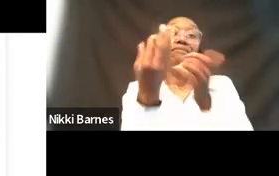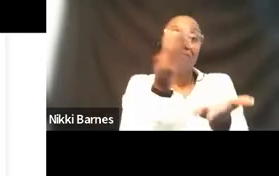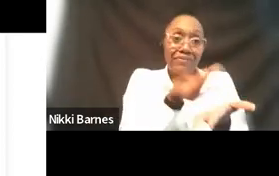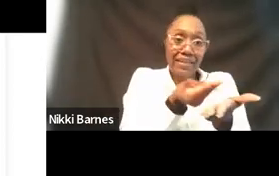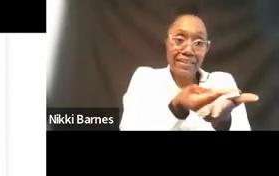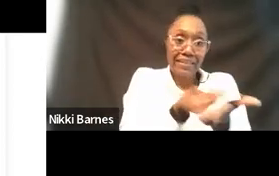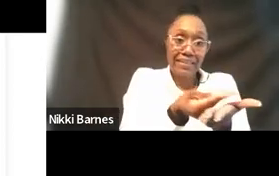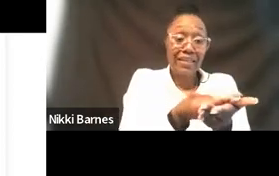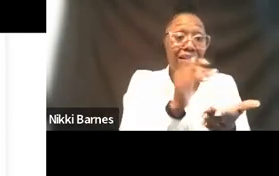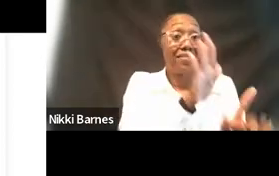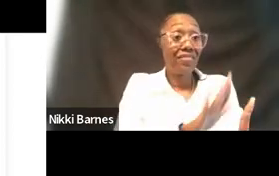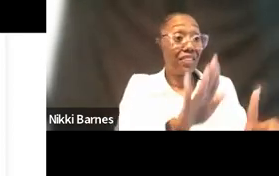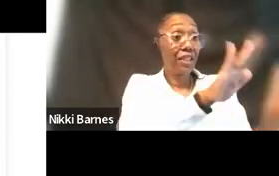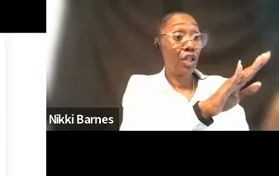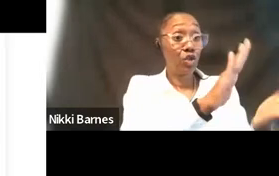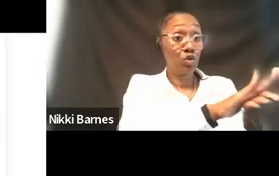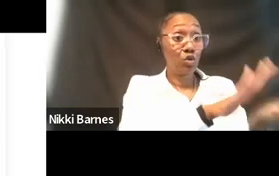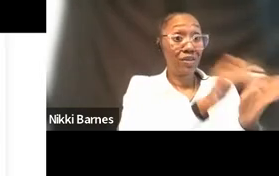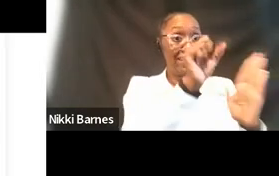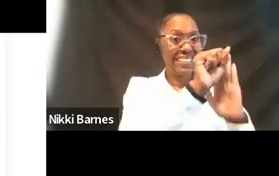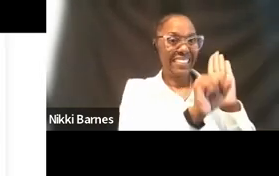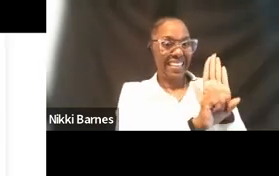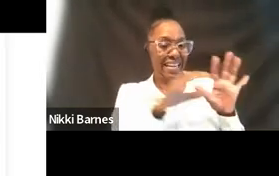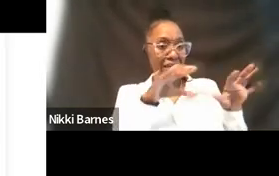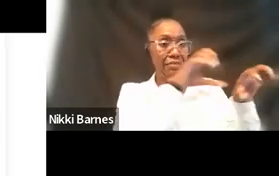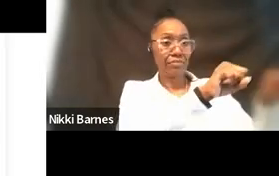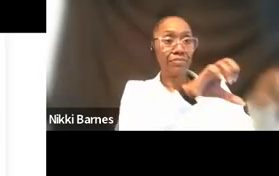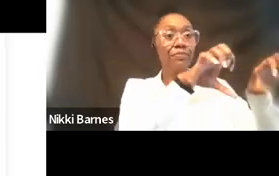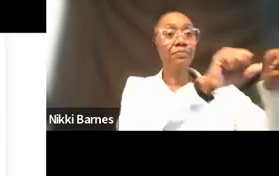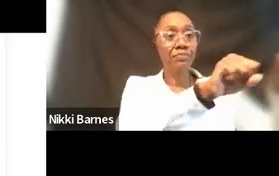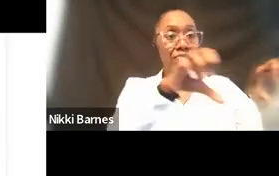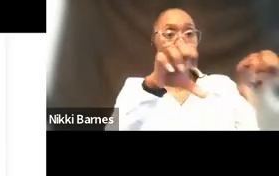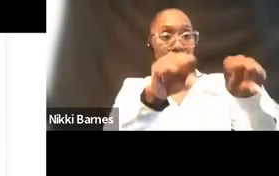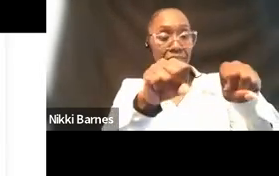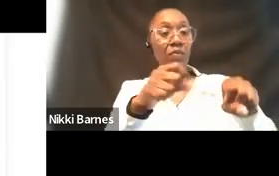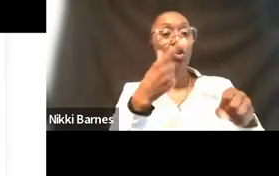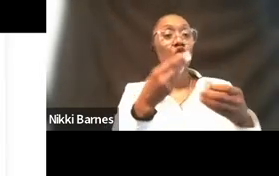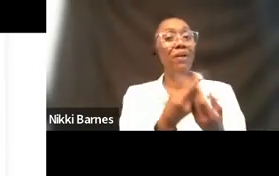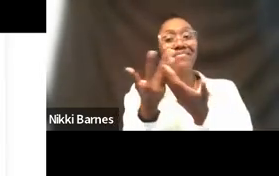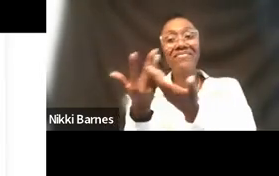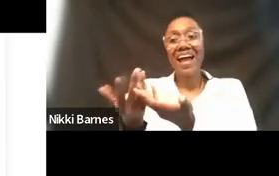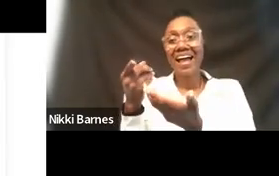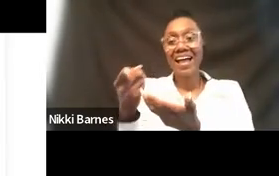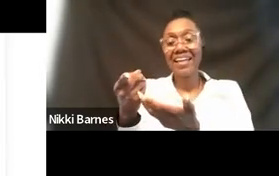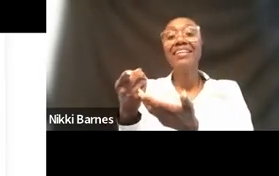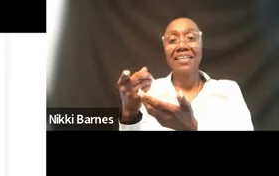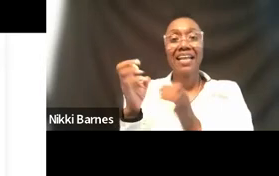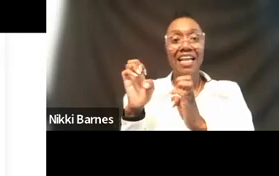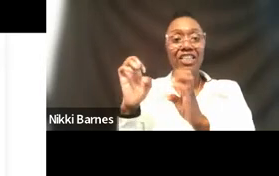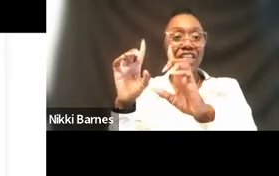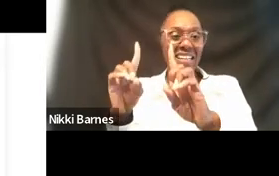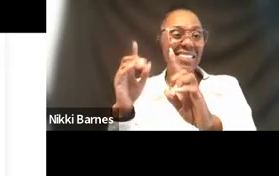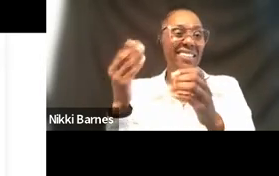these were the schools that the state had taken over and handed over to charter networks to provide education. That's the simplest way to describe